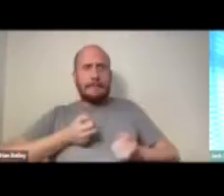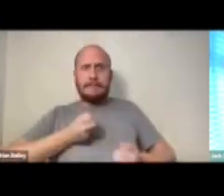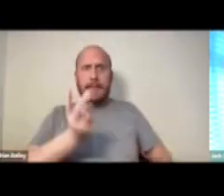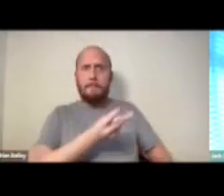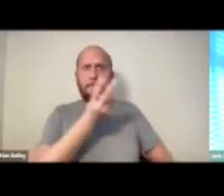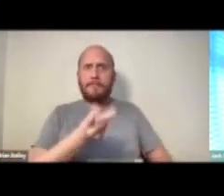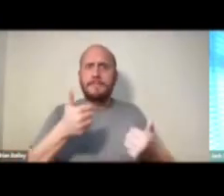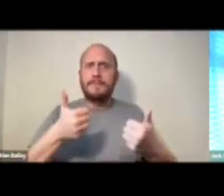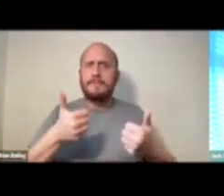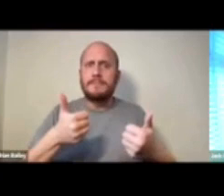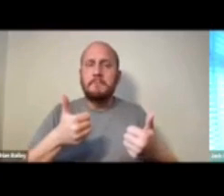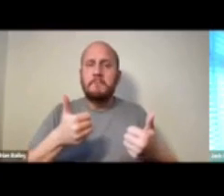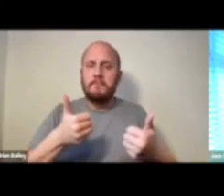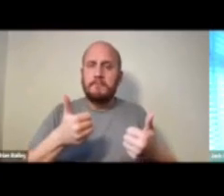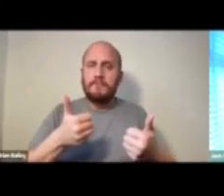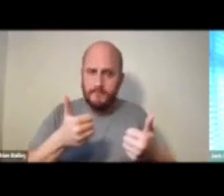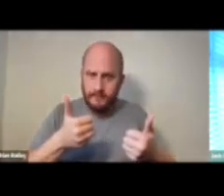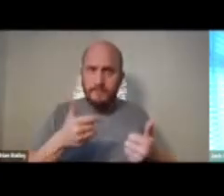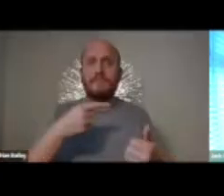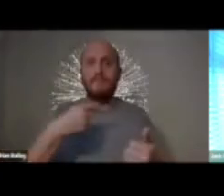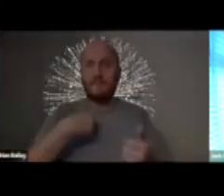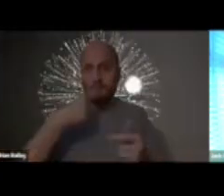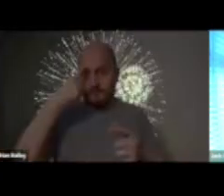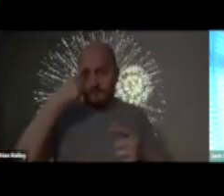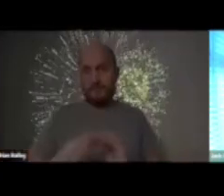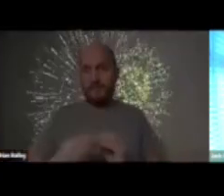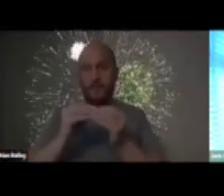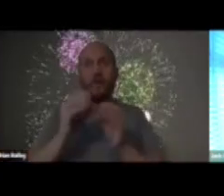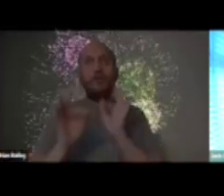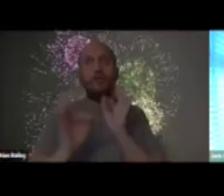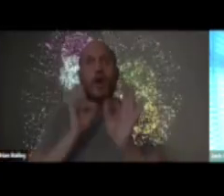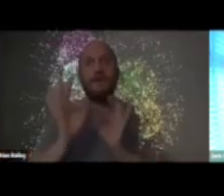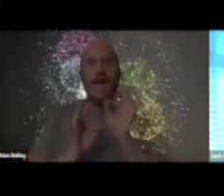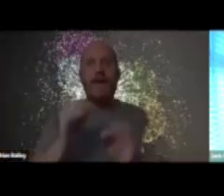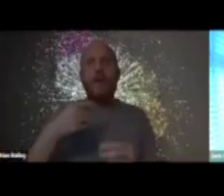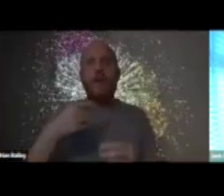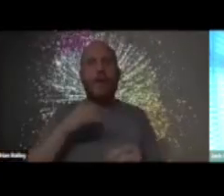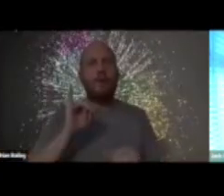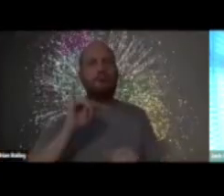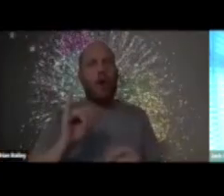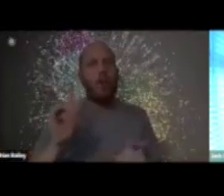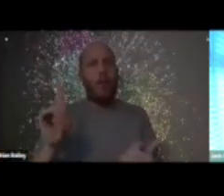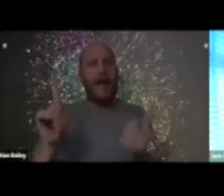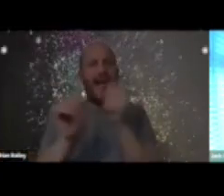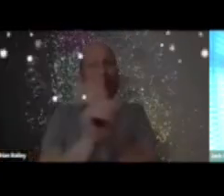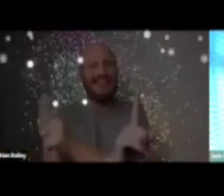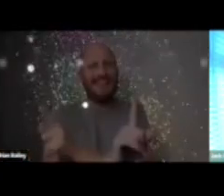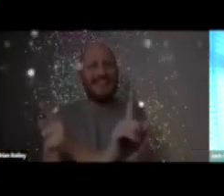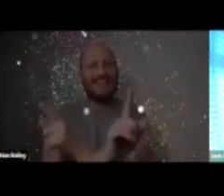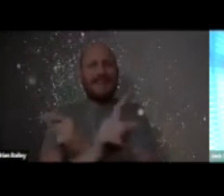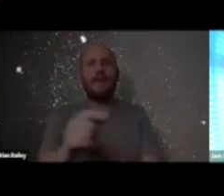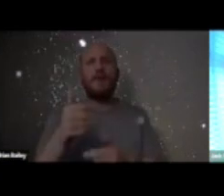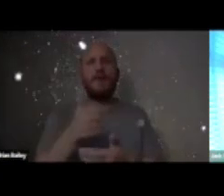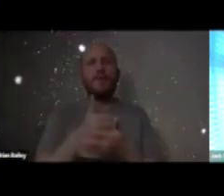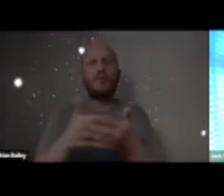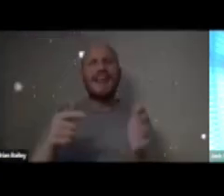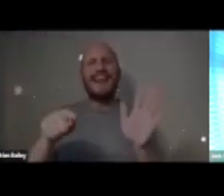Sometimes when we're designing a survey, we put the list the wrong way round, and we have negative answers at the